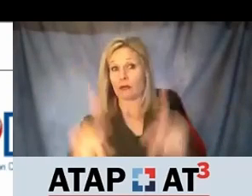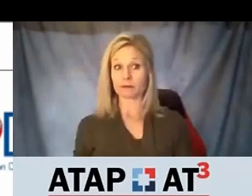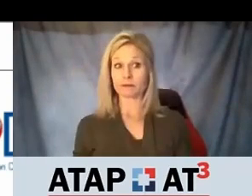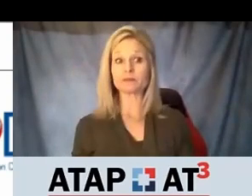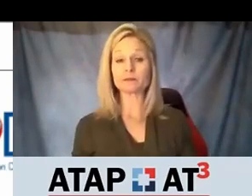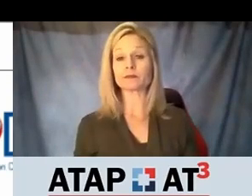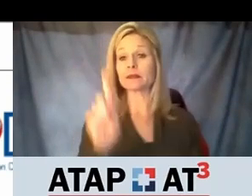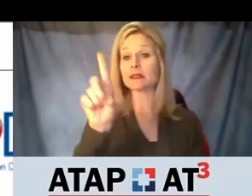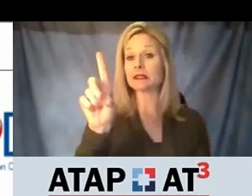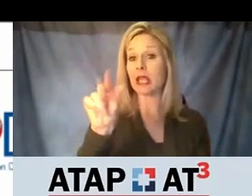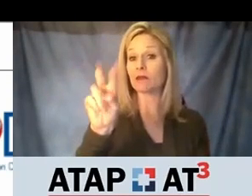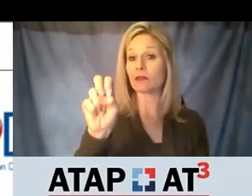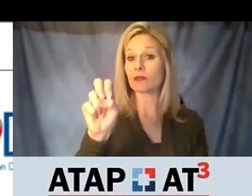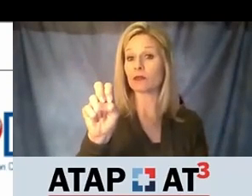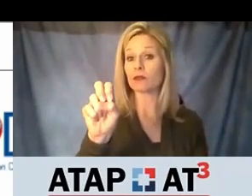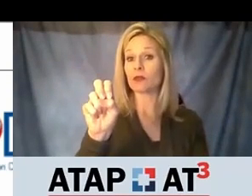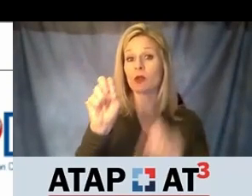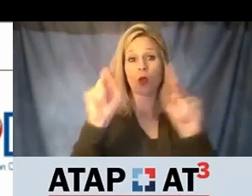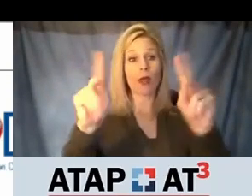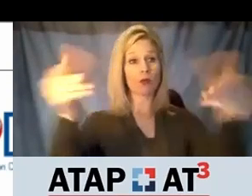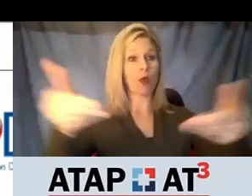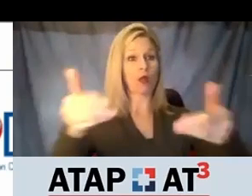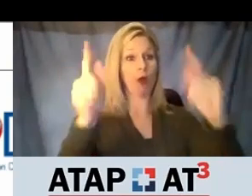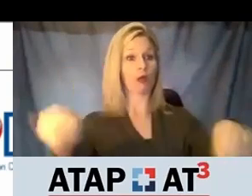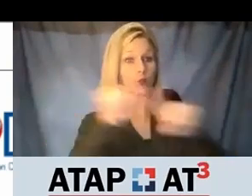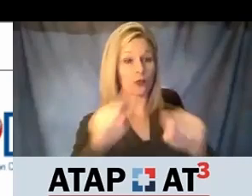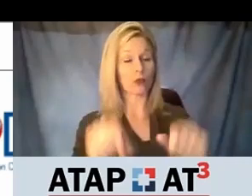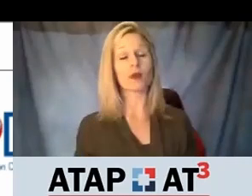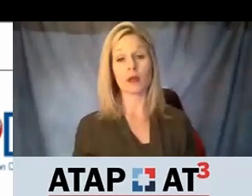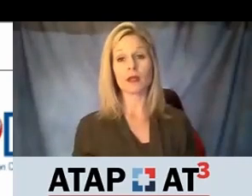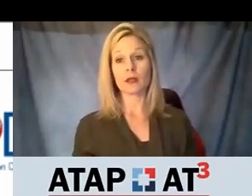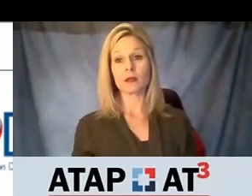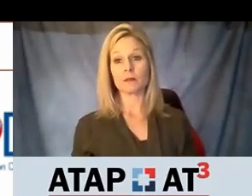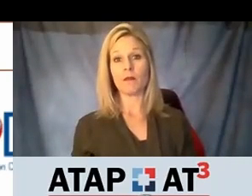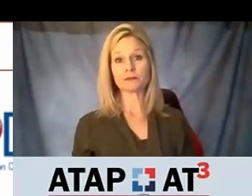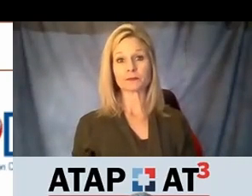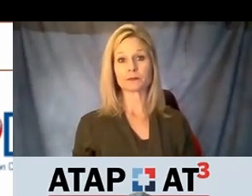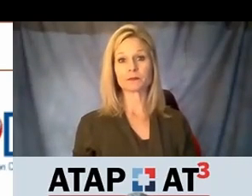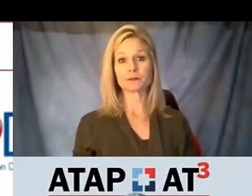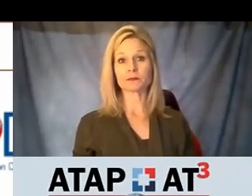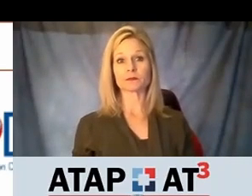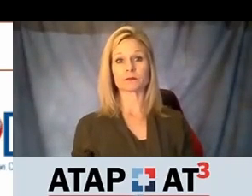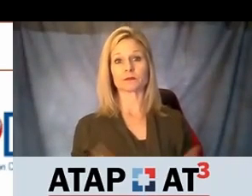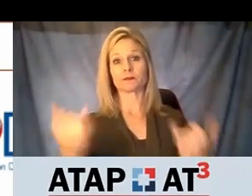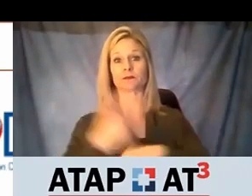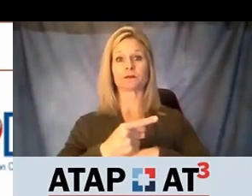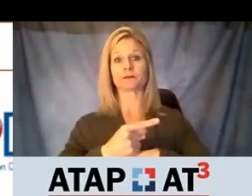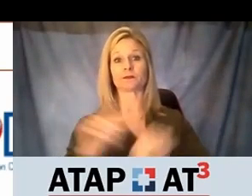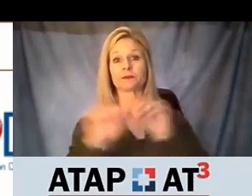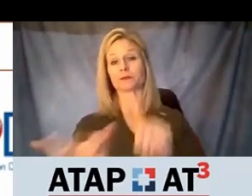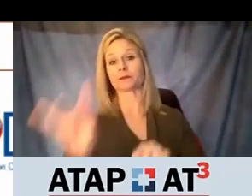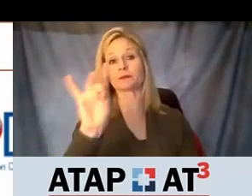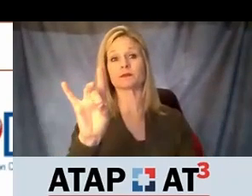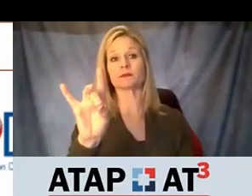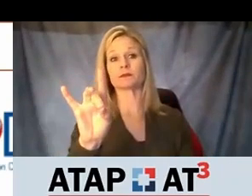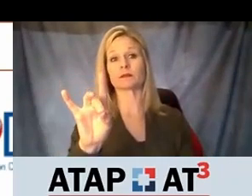Very good. Okay. Welcome, everybody, to today's 8th session of the eRise